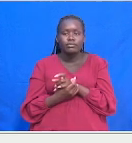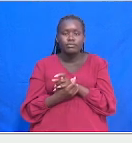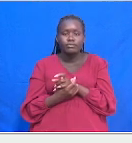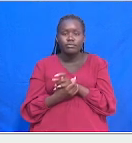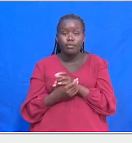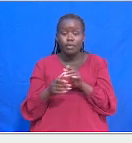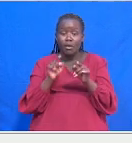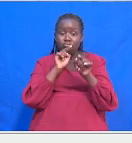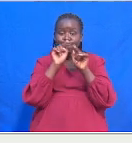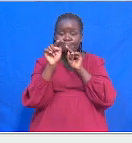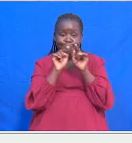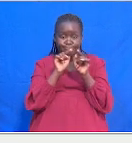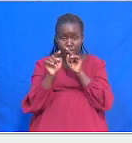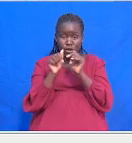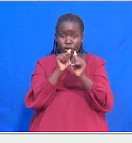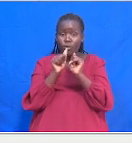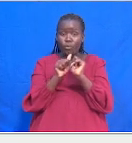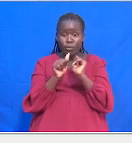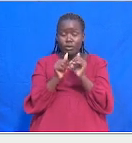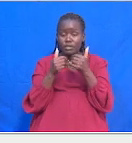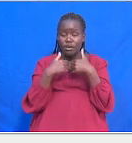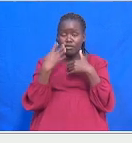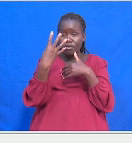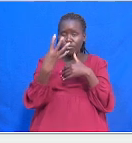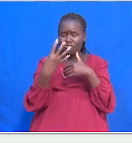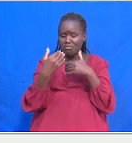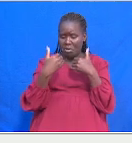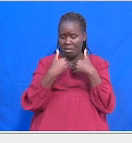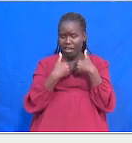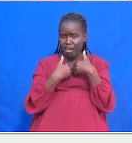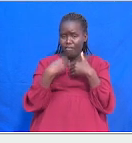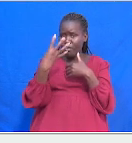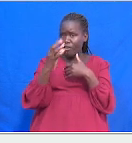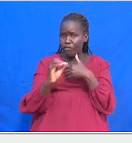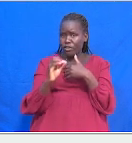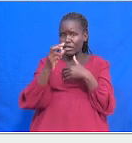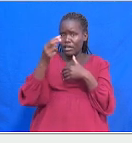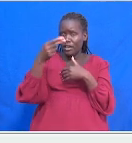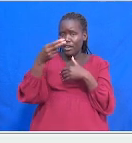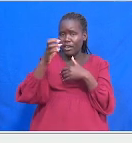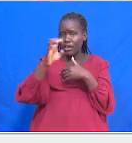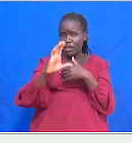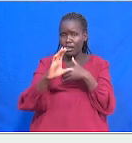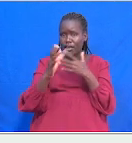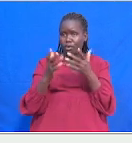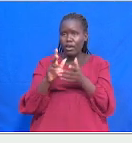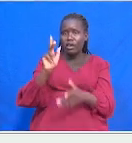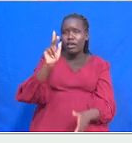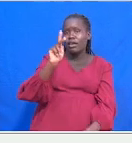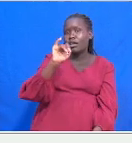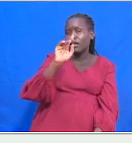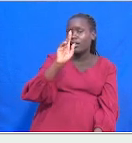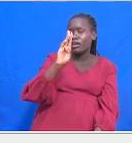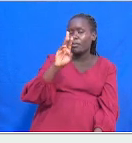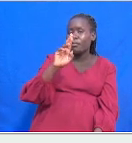an accusation that I've bought 40 acres of land in Kakuret, Kabraini, in Keni